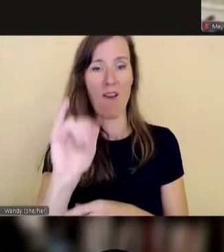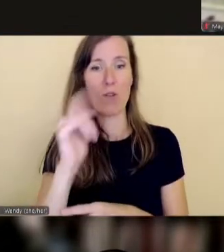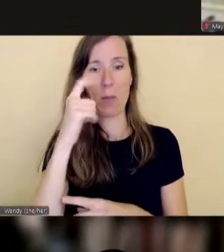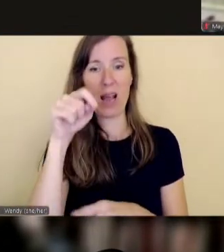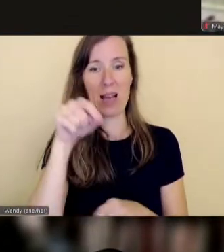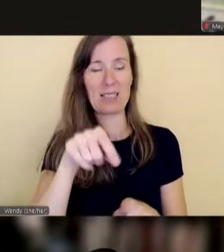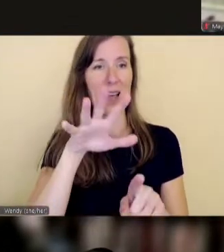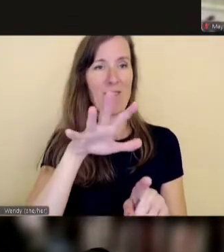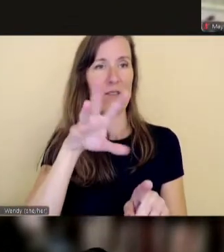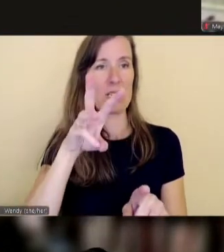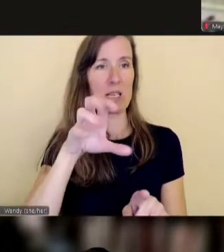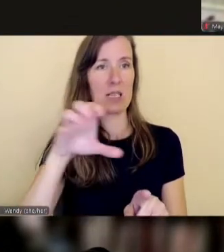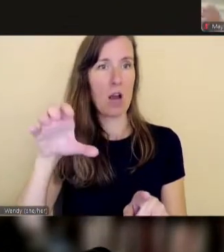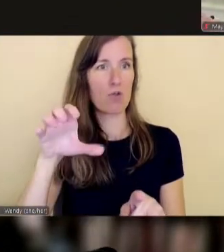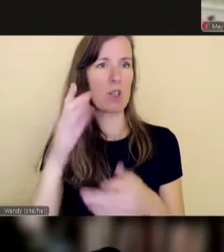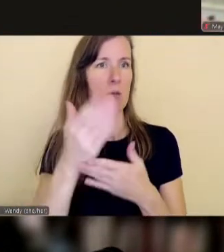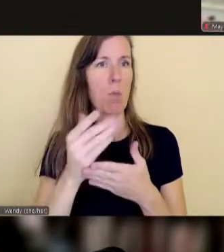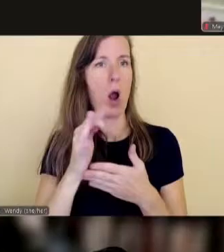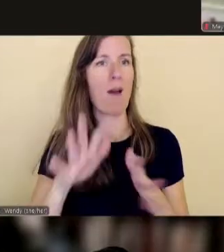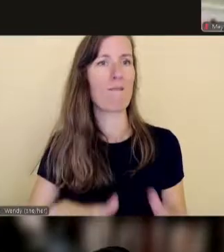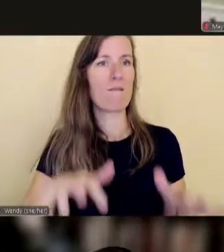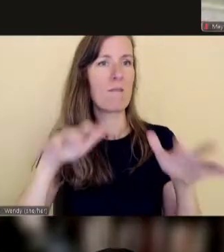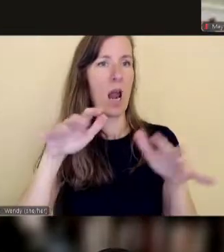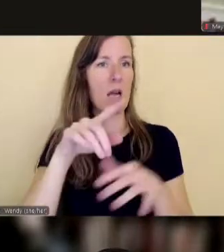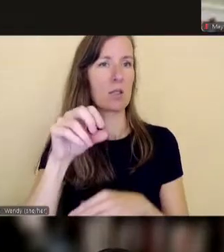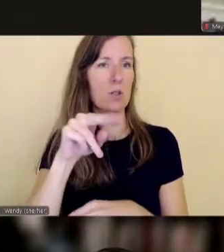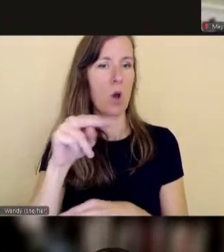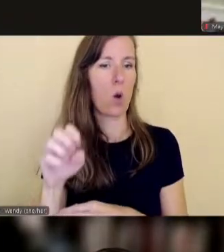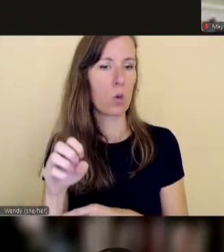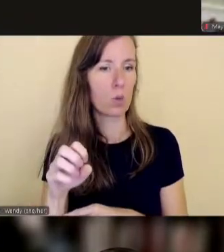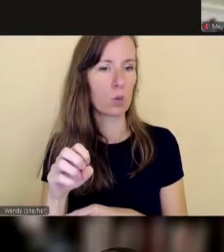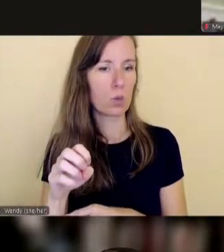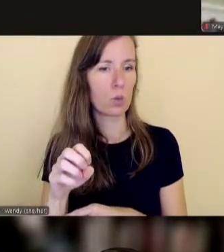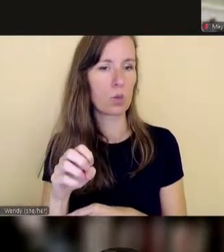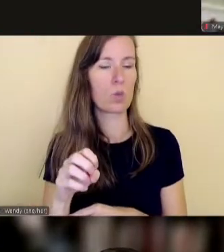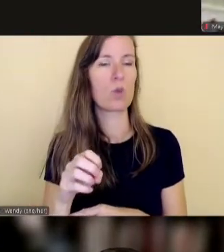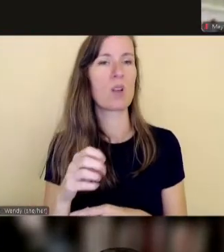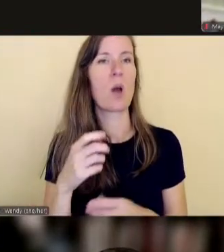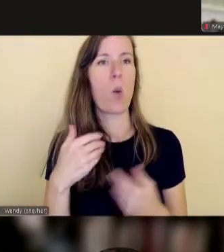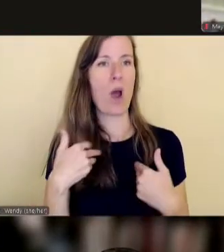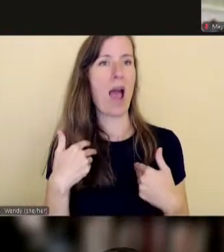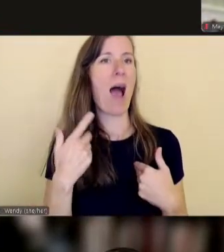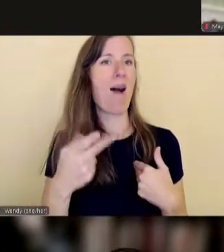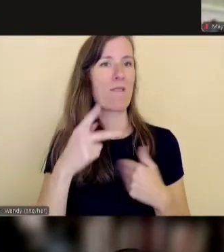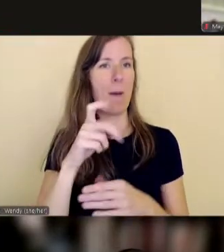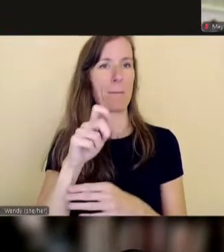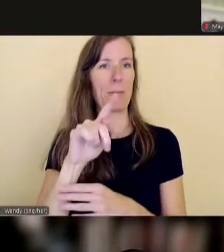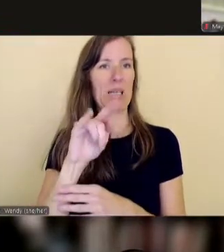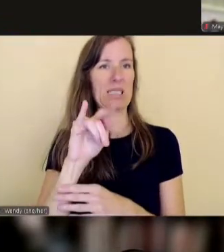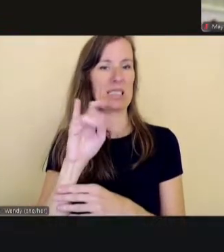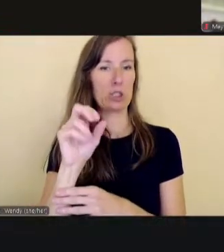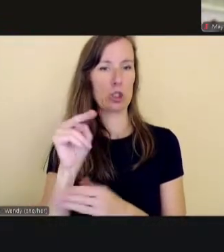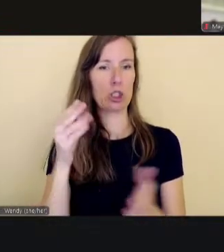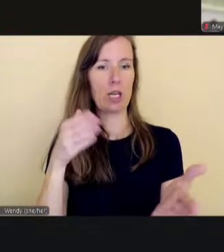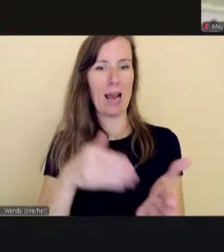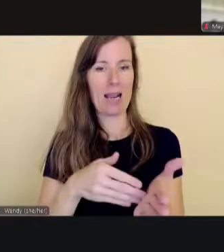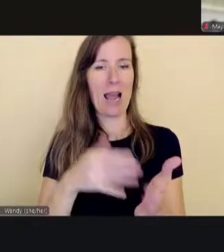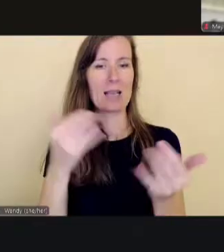an active petition against the playground construction at 5600 Newton Street. Thank you very